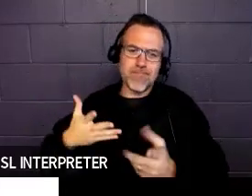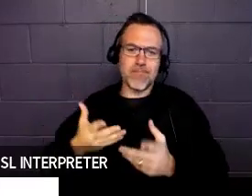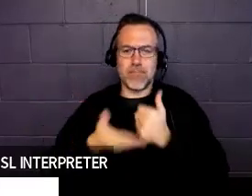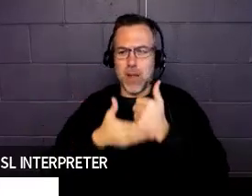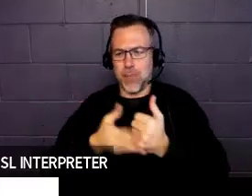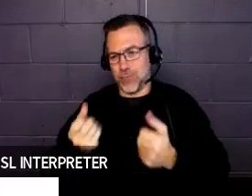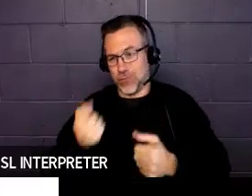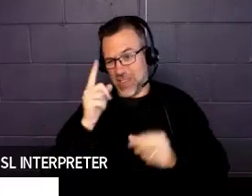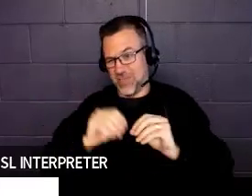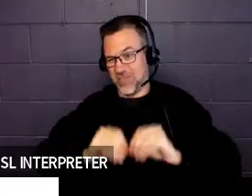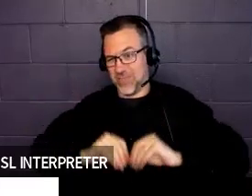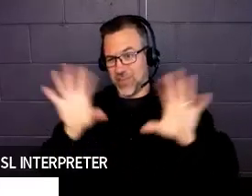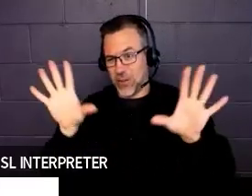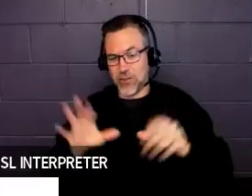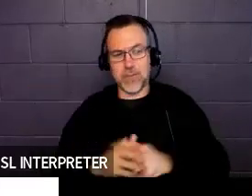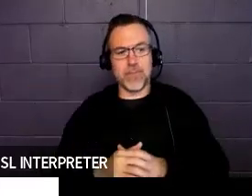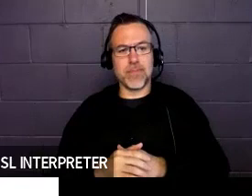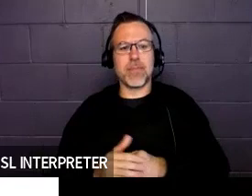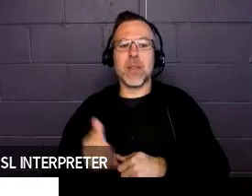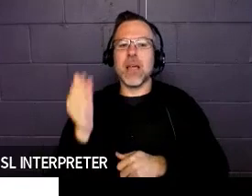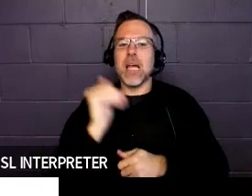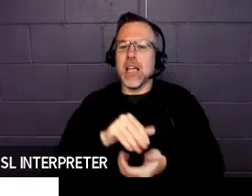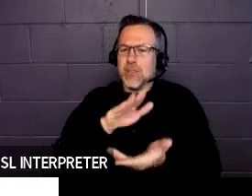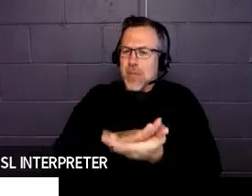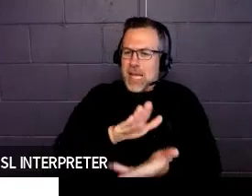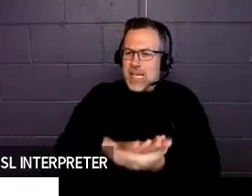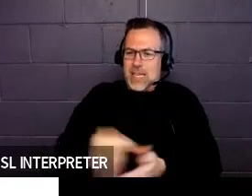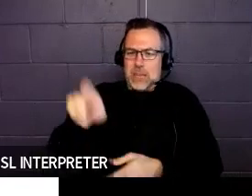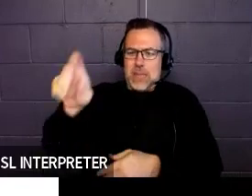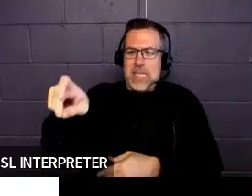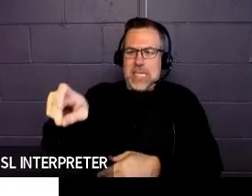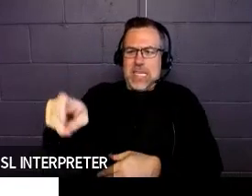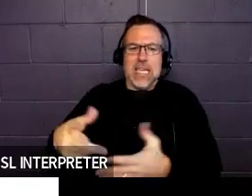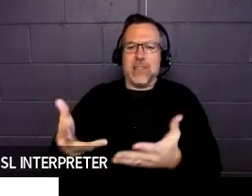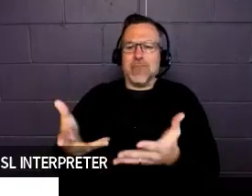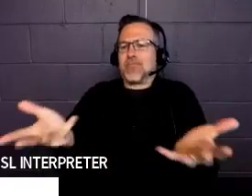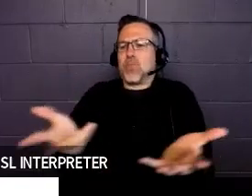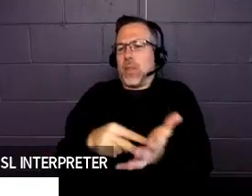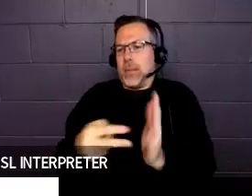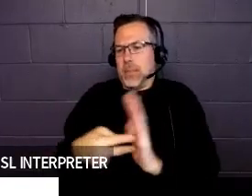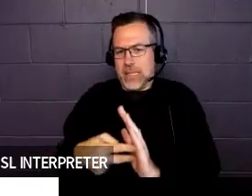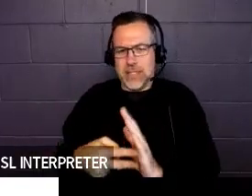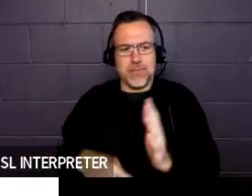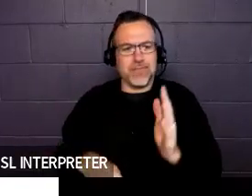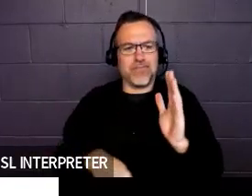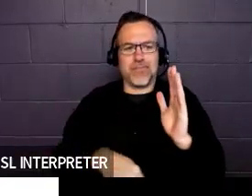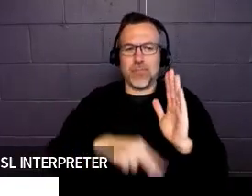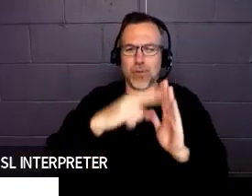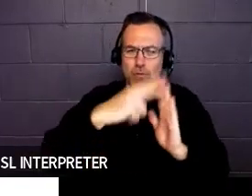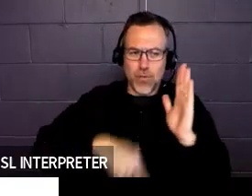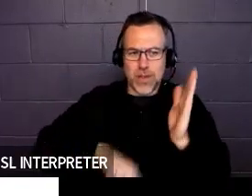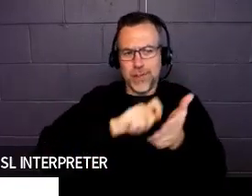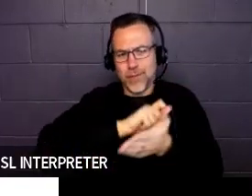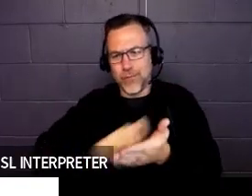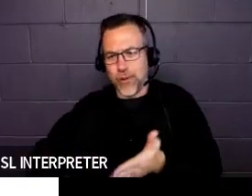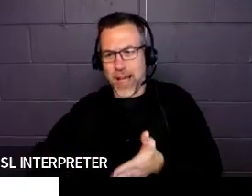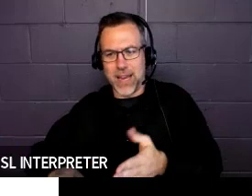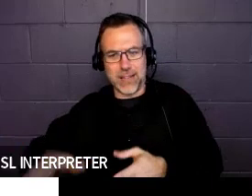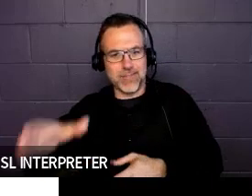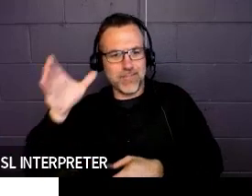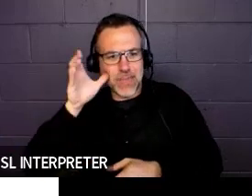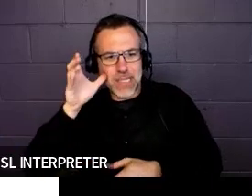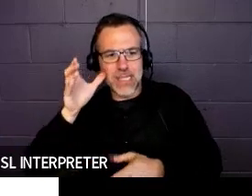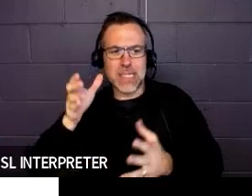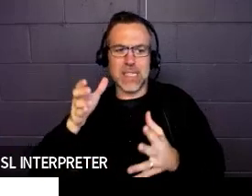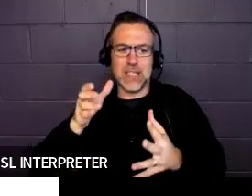Now, when we talk about academic needs, we're talking about those broad areas of reading, writing, listening, speaking, and math